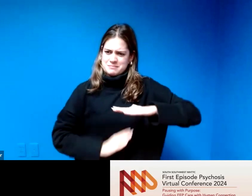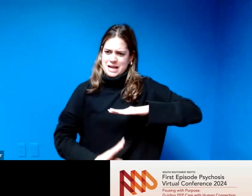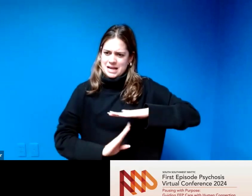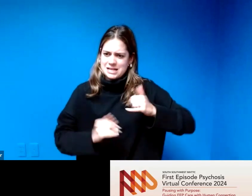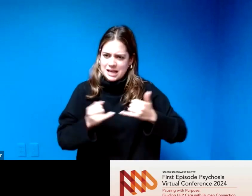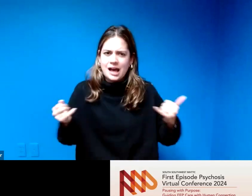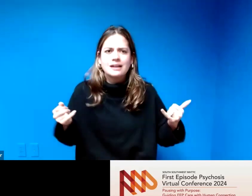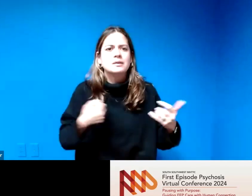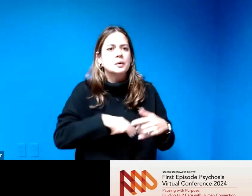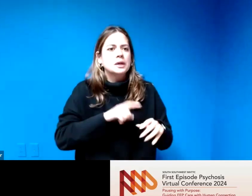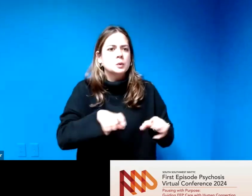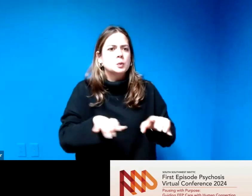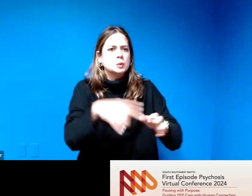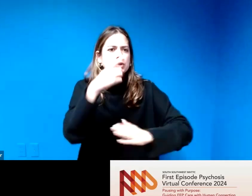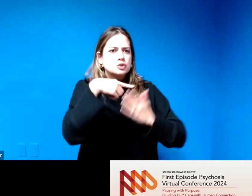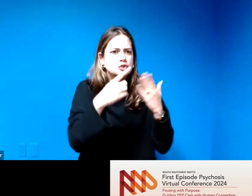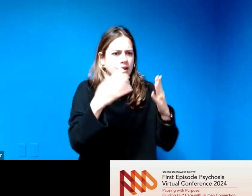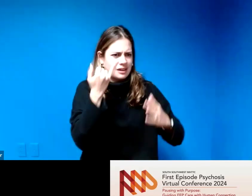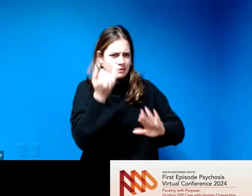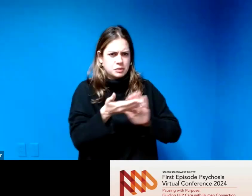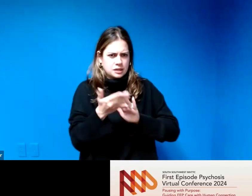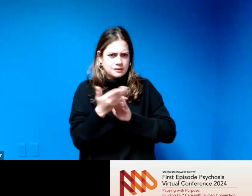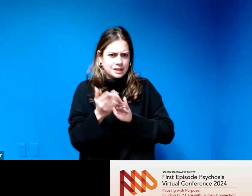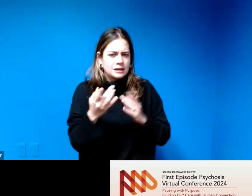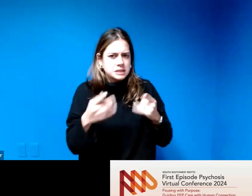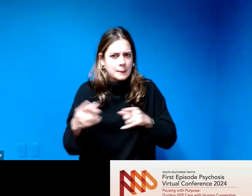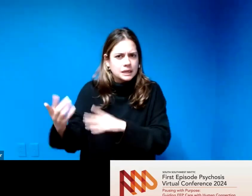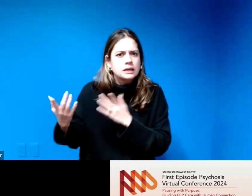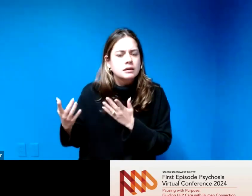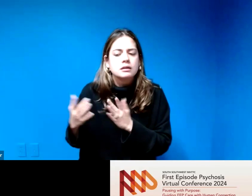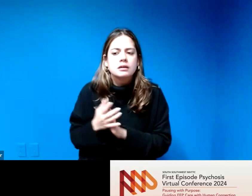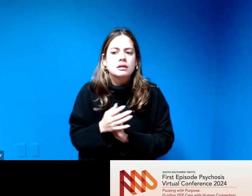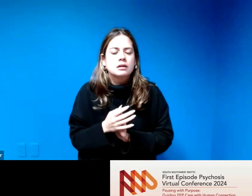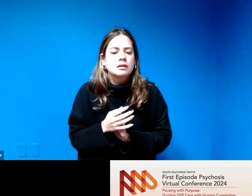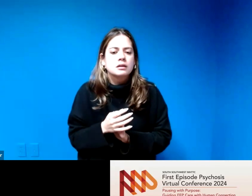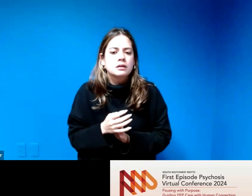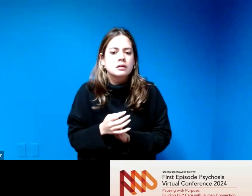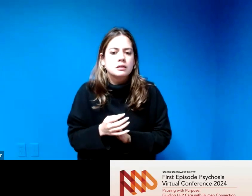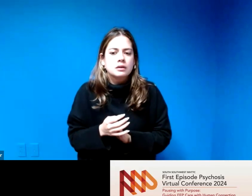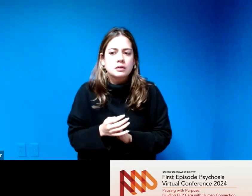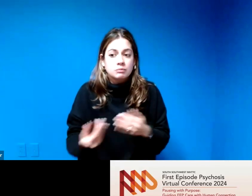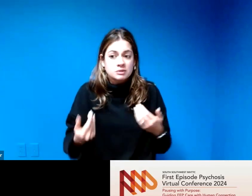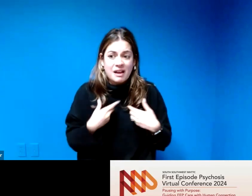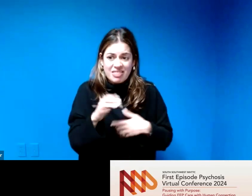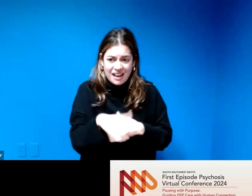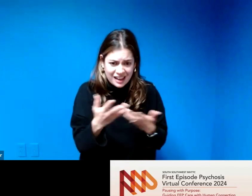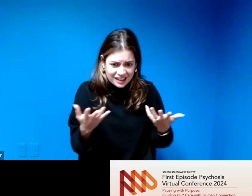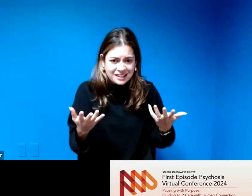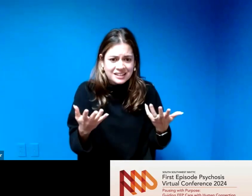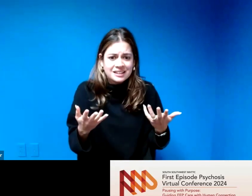things that we need to do to check the productivity box? And once we have clarity, then we can program around